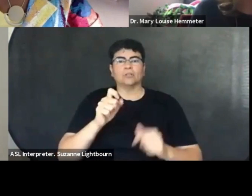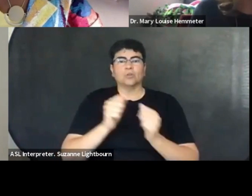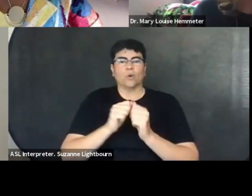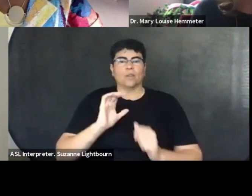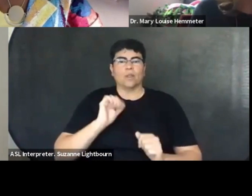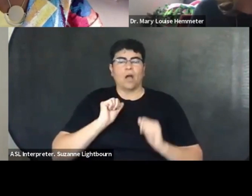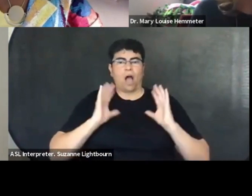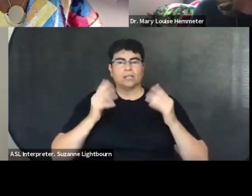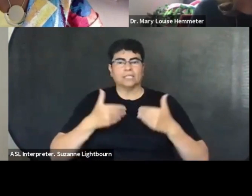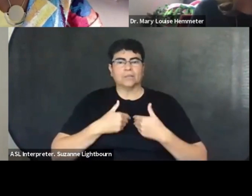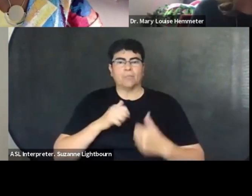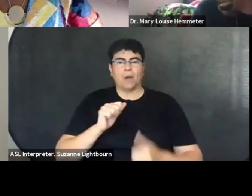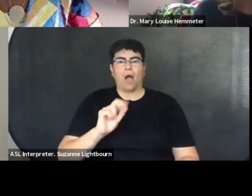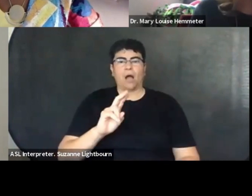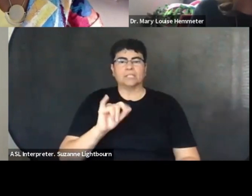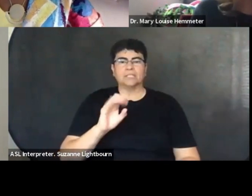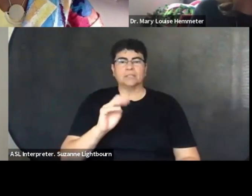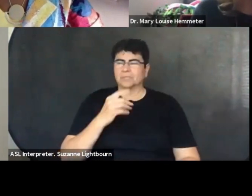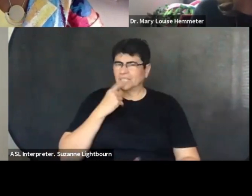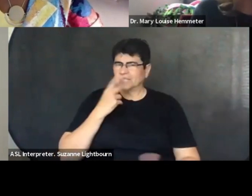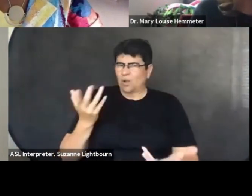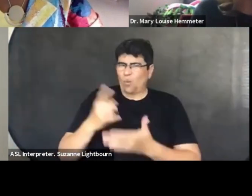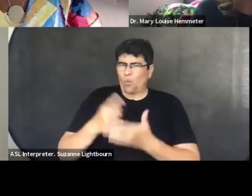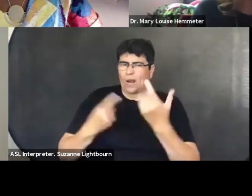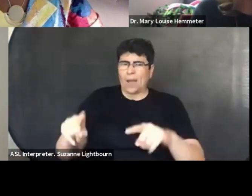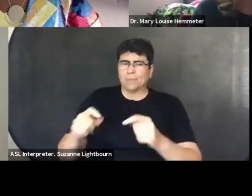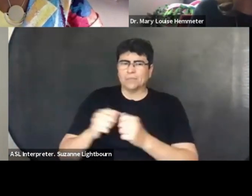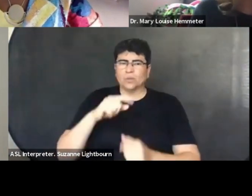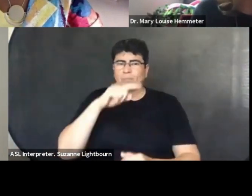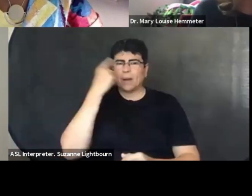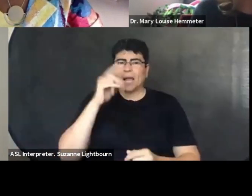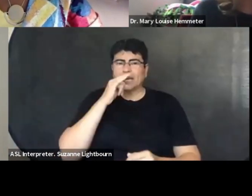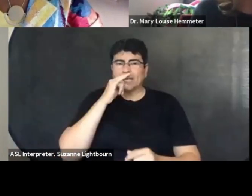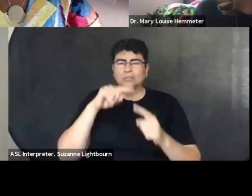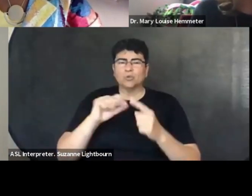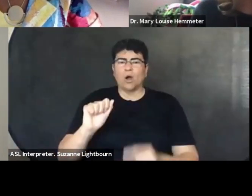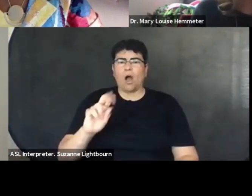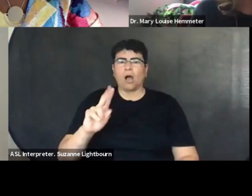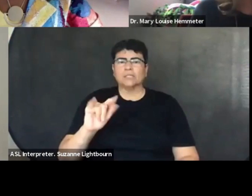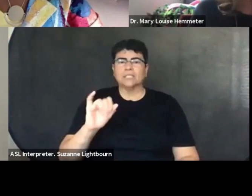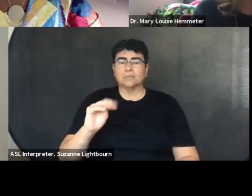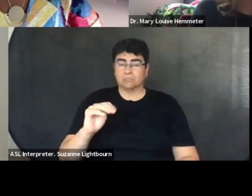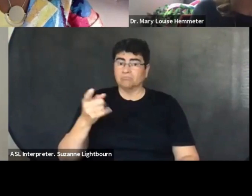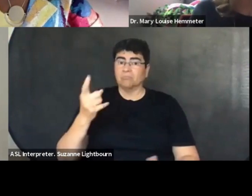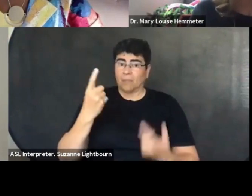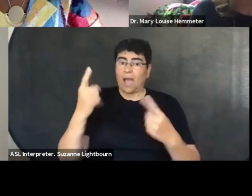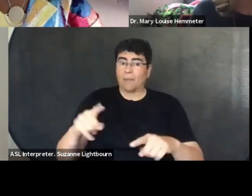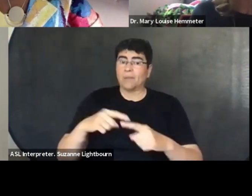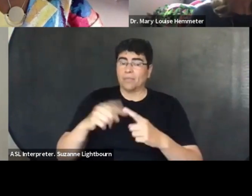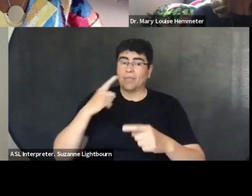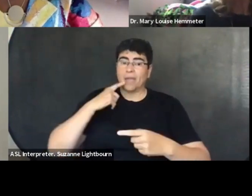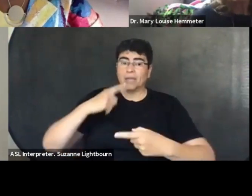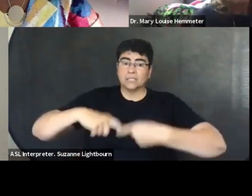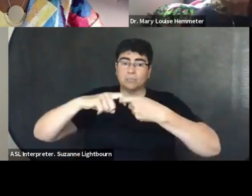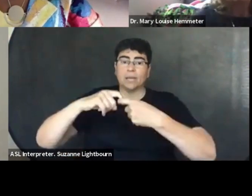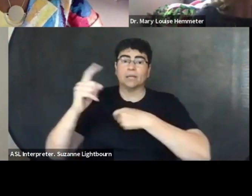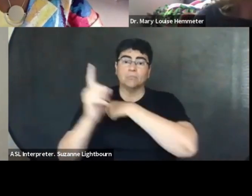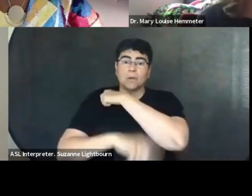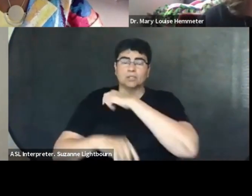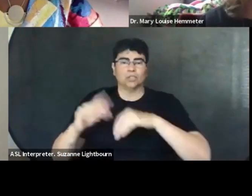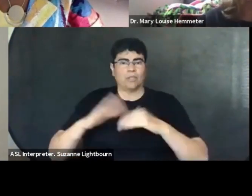that once and I was asked, well, what happens to Black kids with autism? And I said, they get suspended and punished rather than treated.